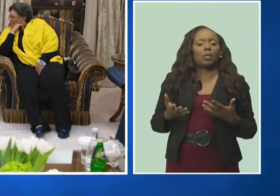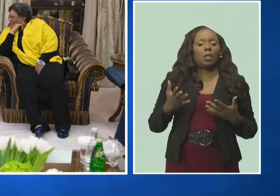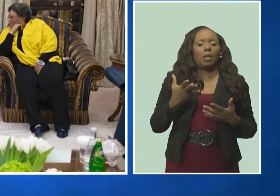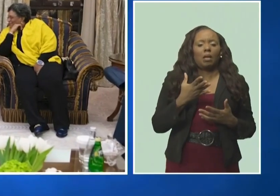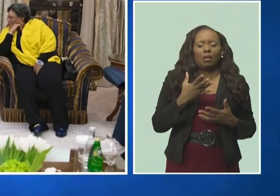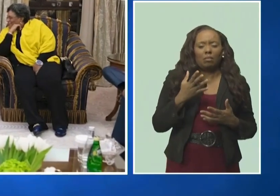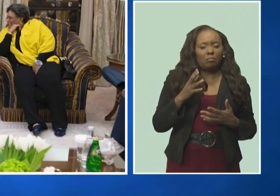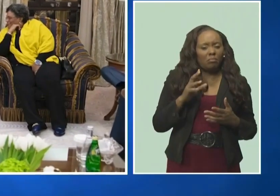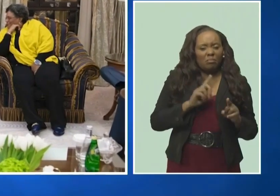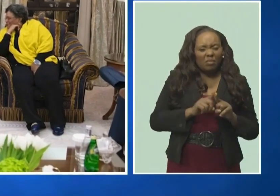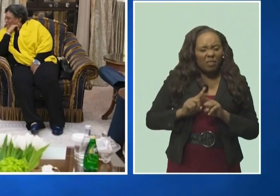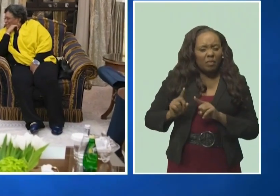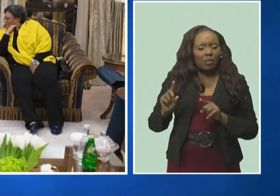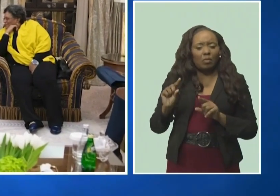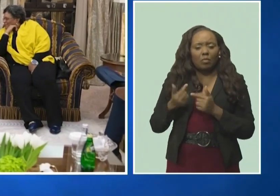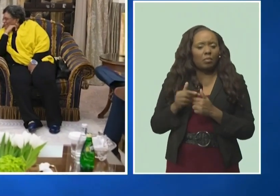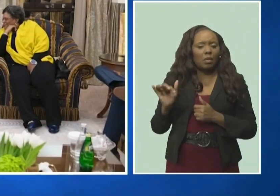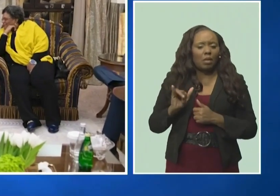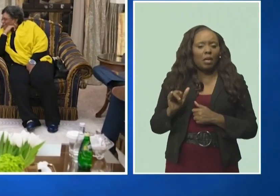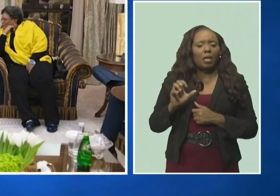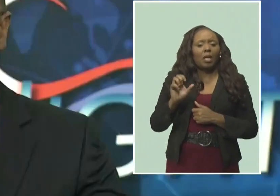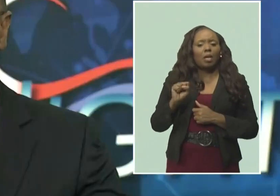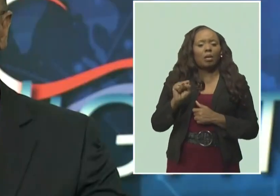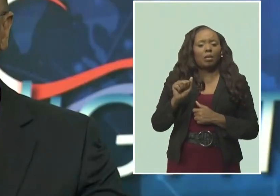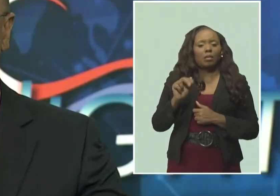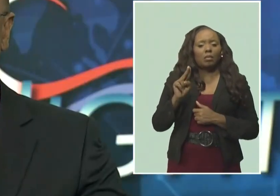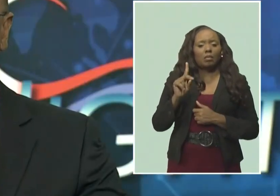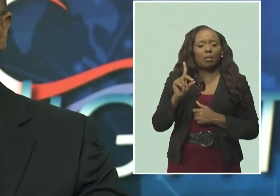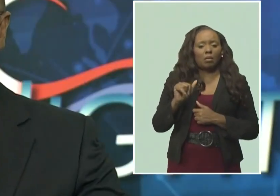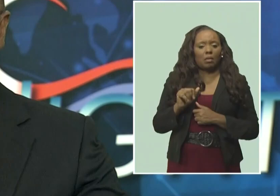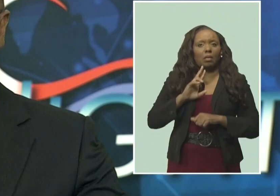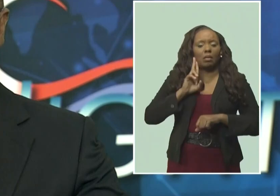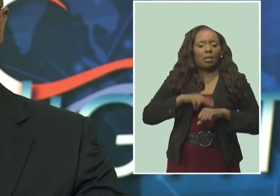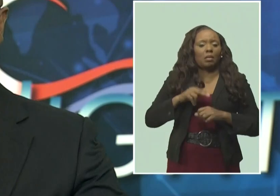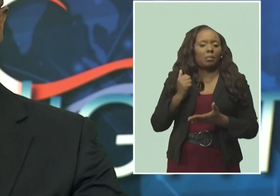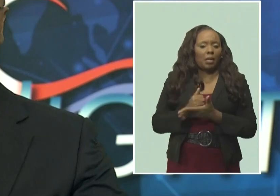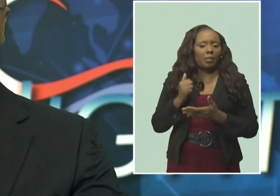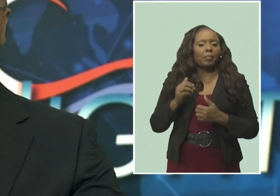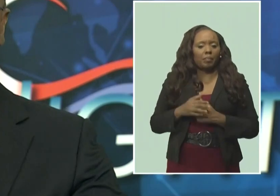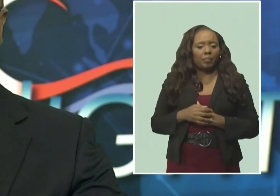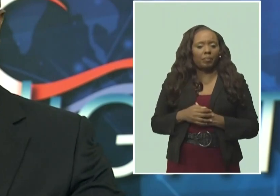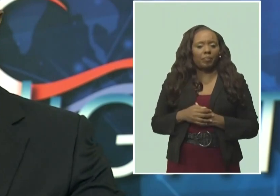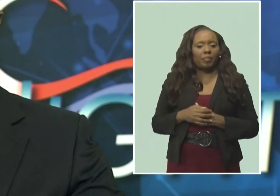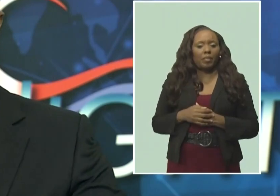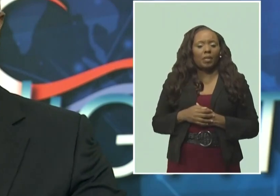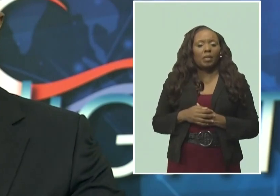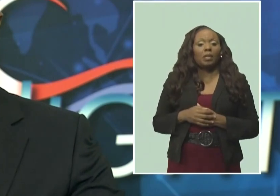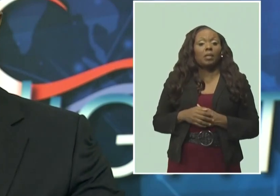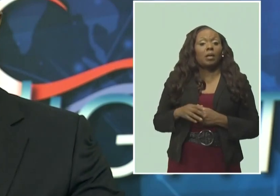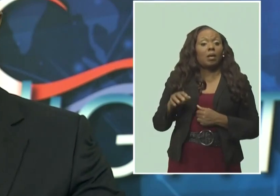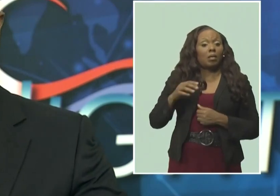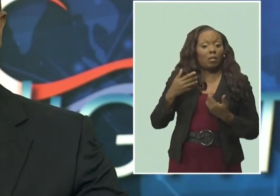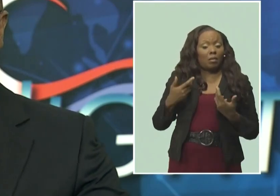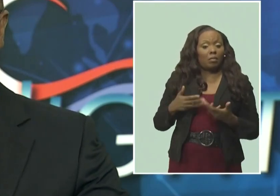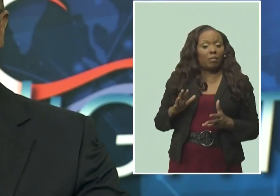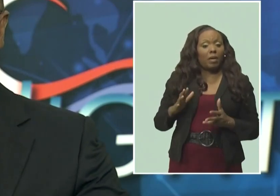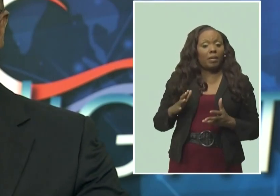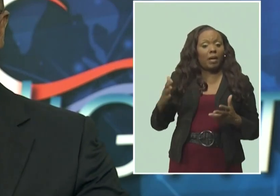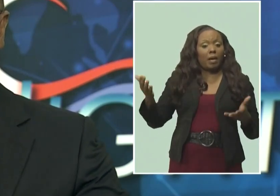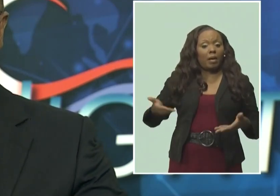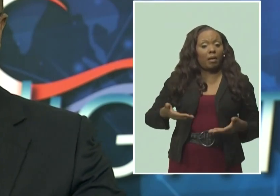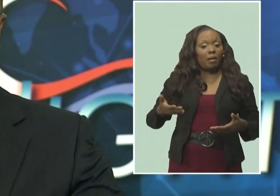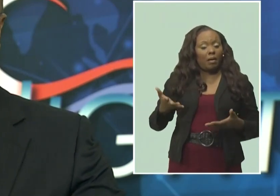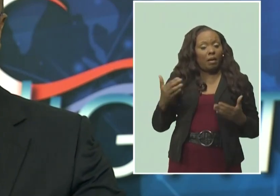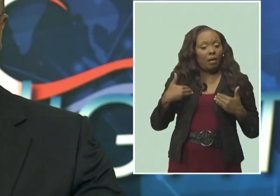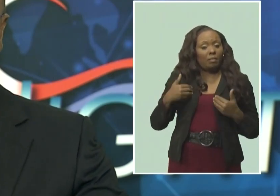Public Investment Fund, and the Saudi National Bank. The SFD has already employed $670 million